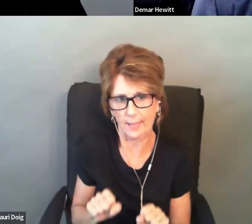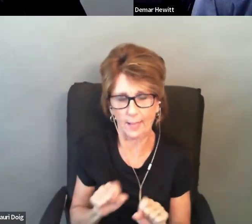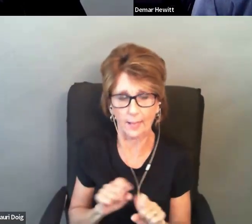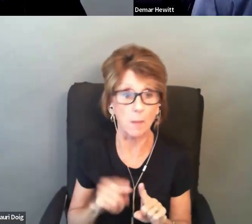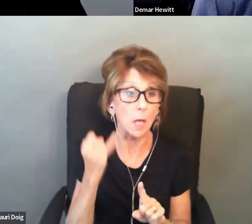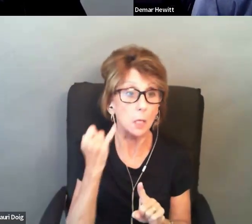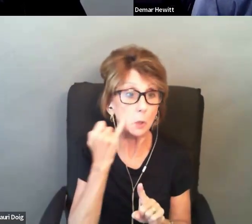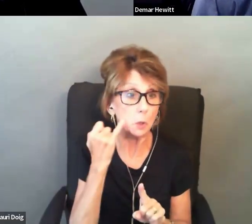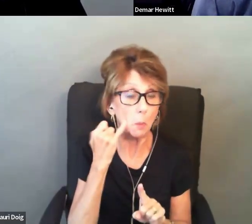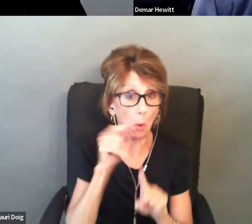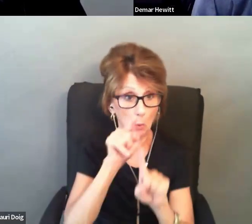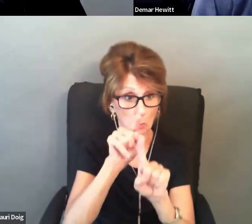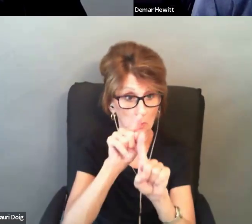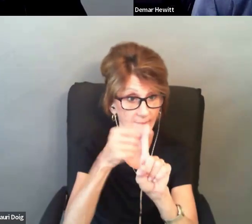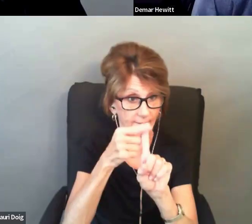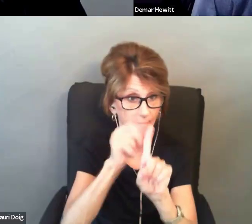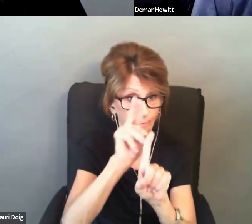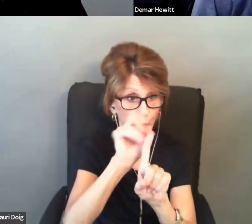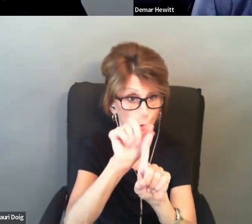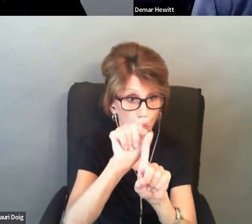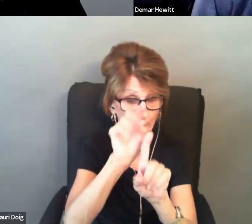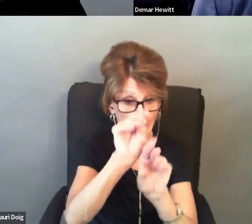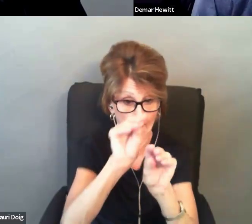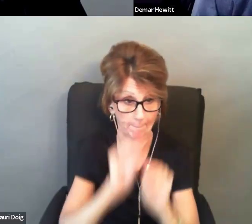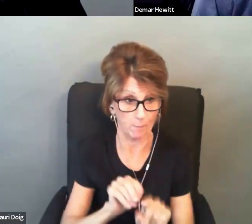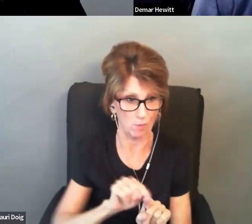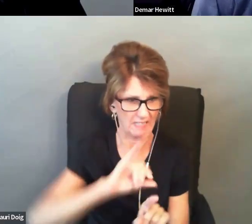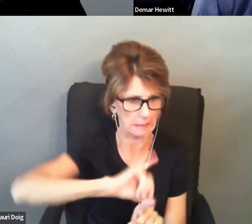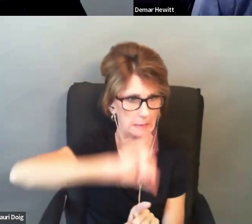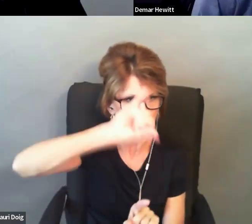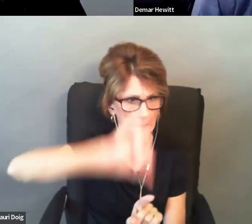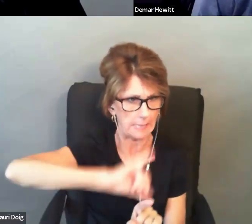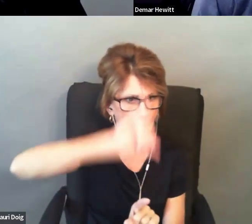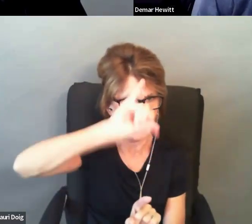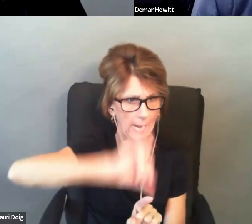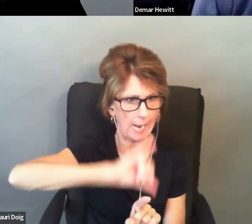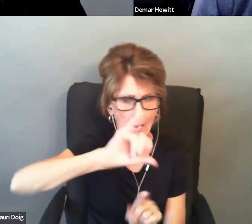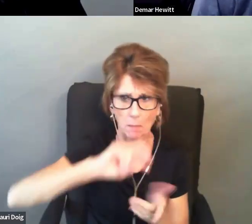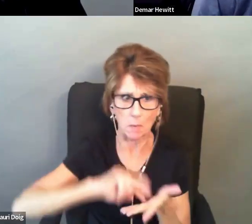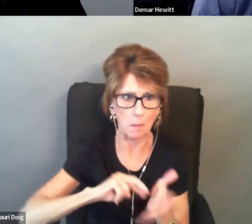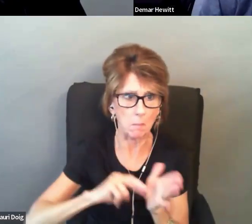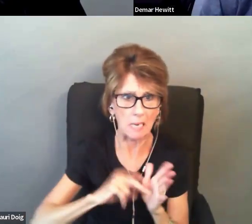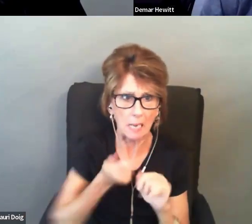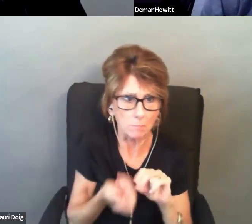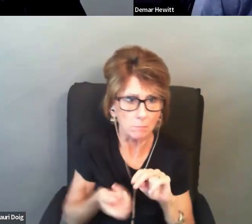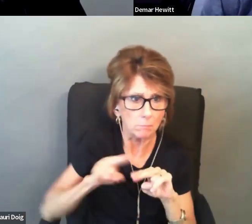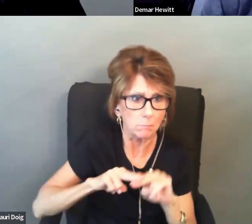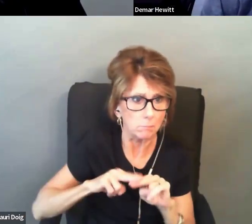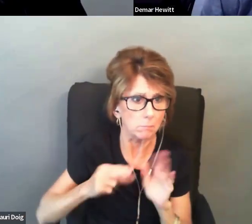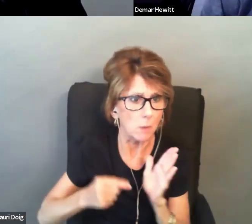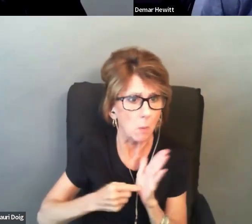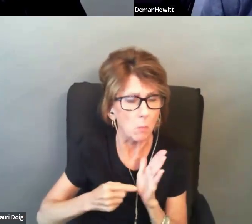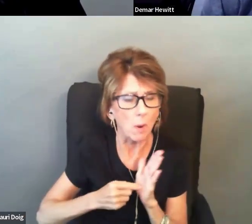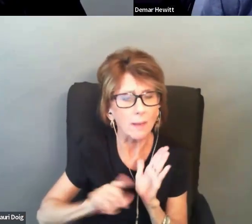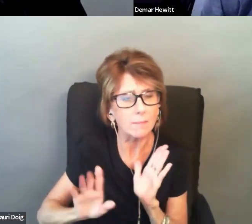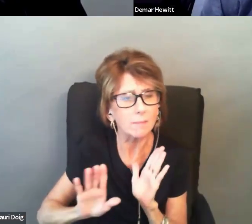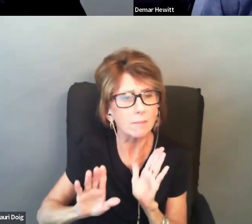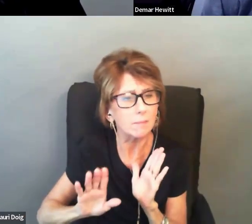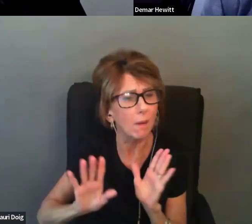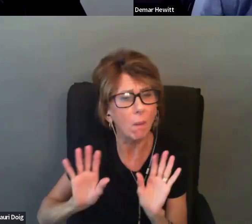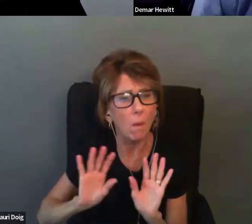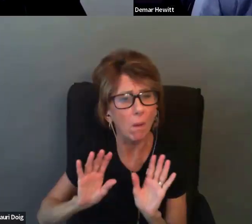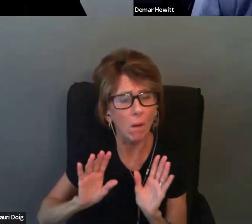the same. You should not face a disadvantage per se from requesting